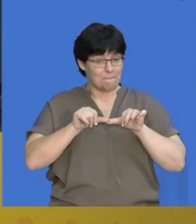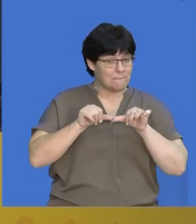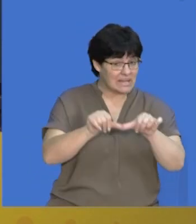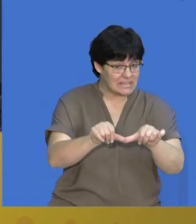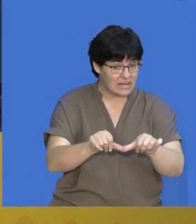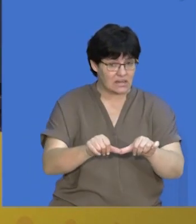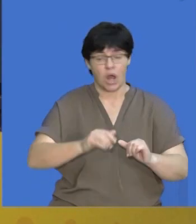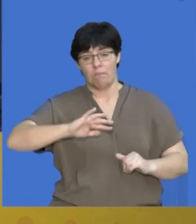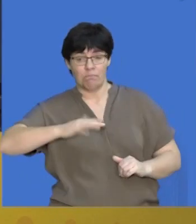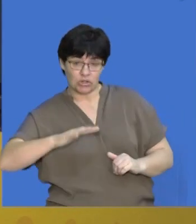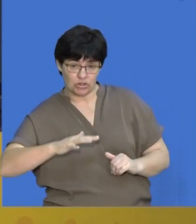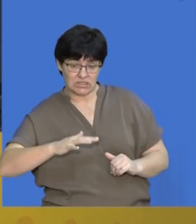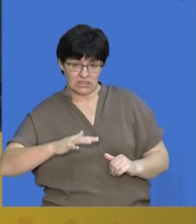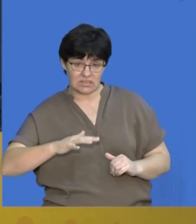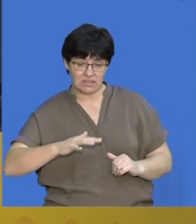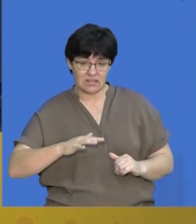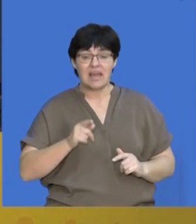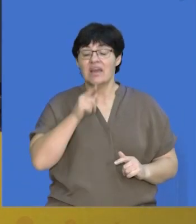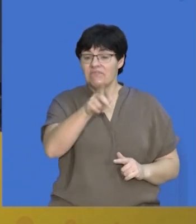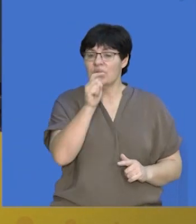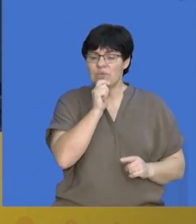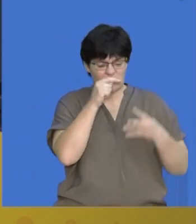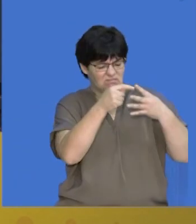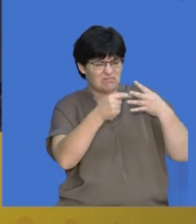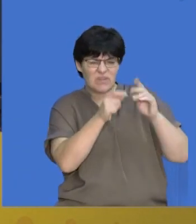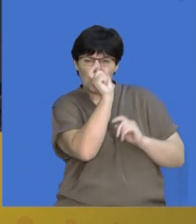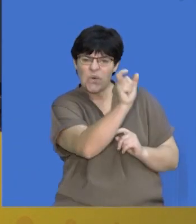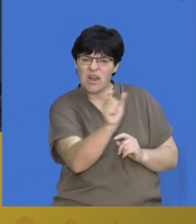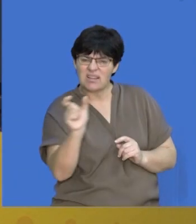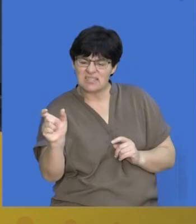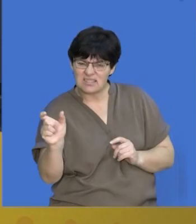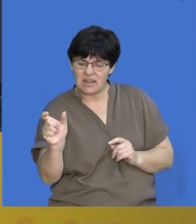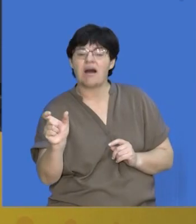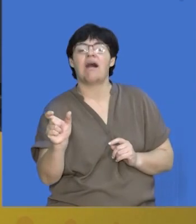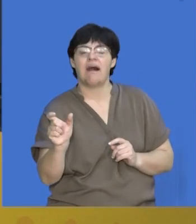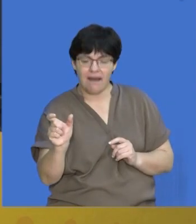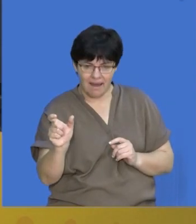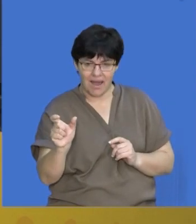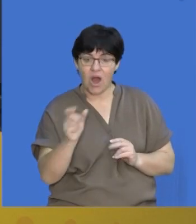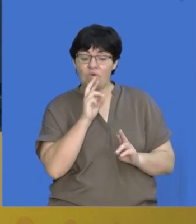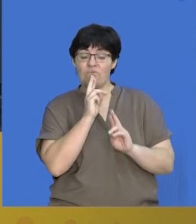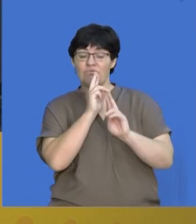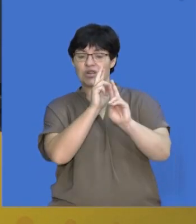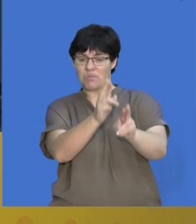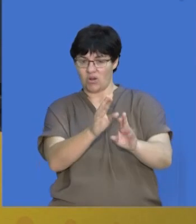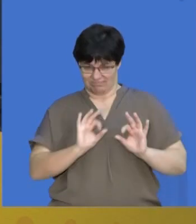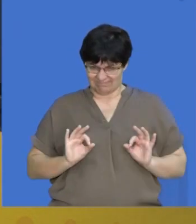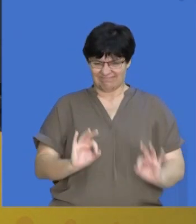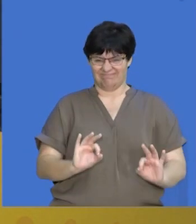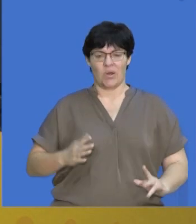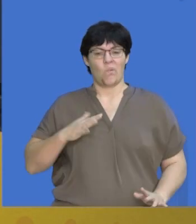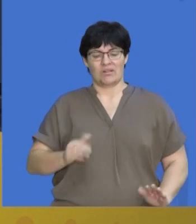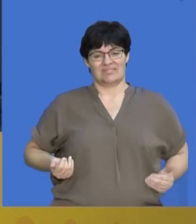maintaining, moderate, and when you're using these words, they qualify the type of response that you want to